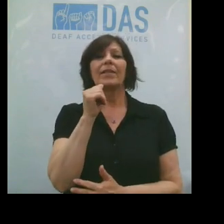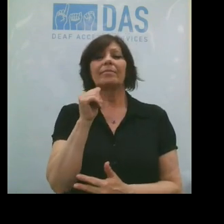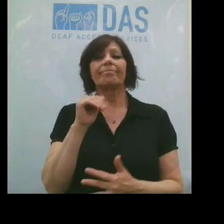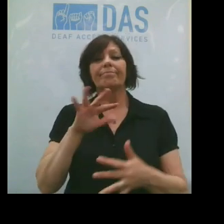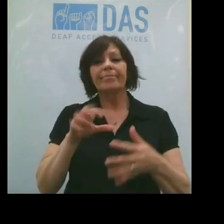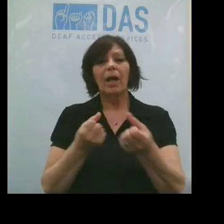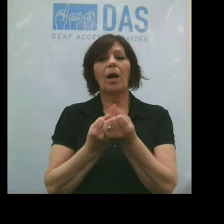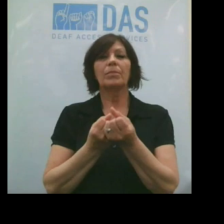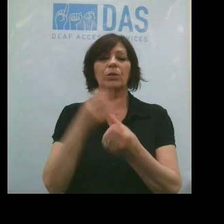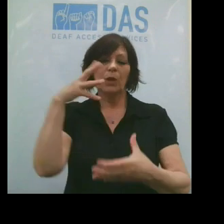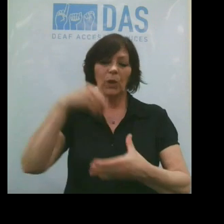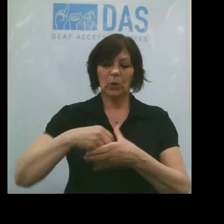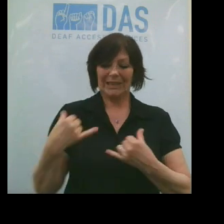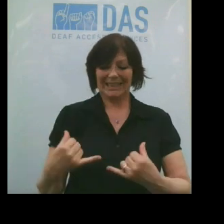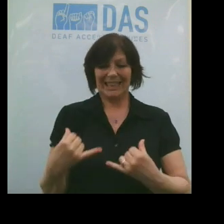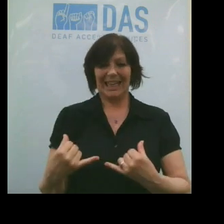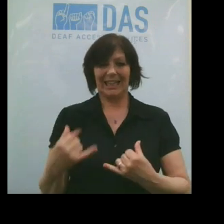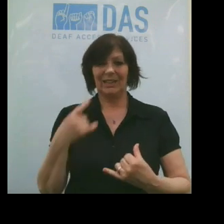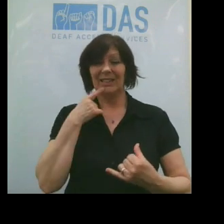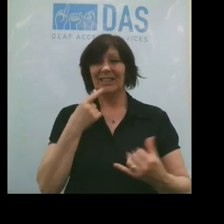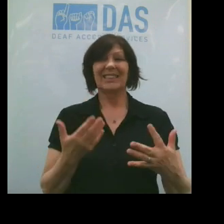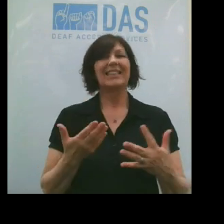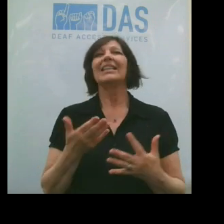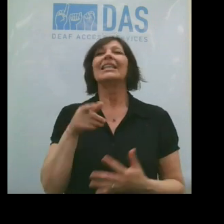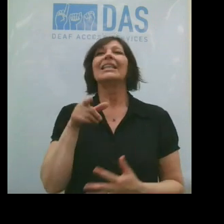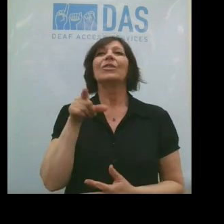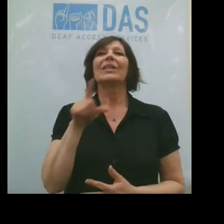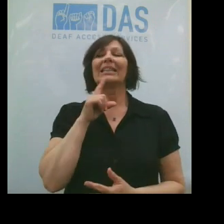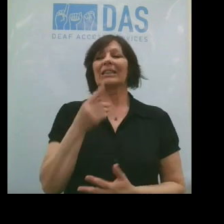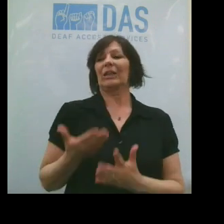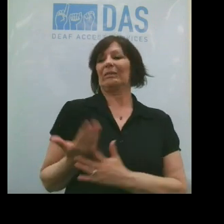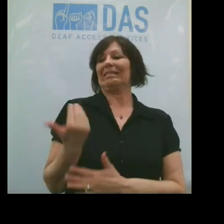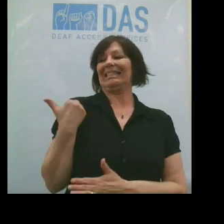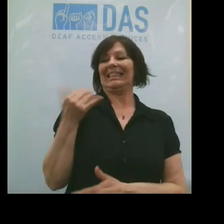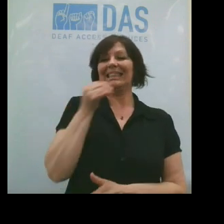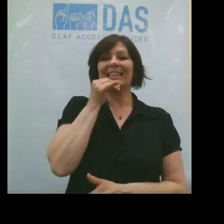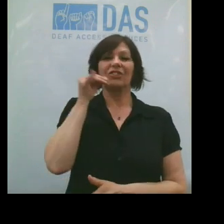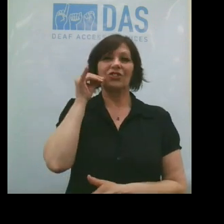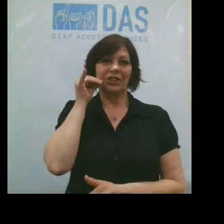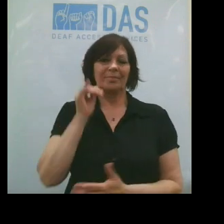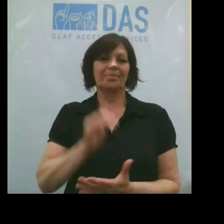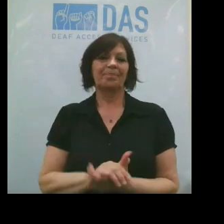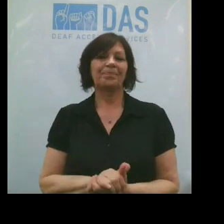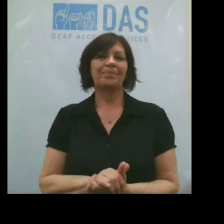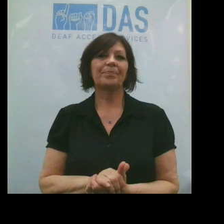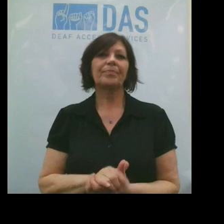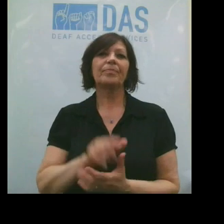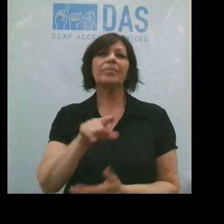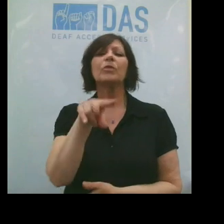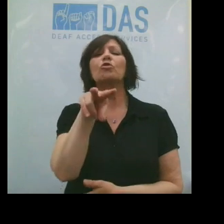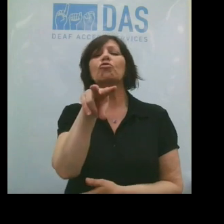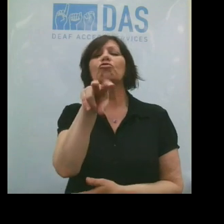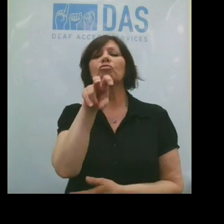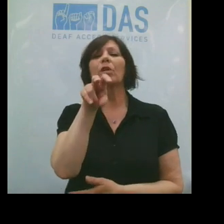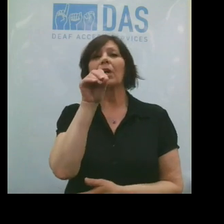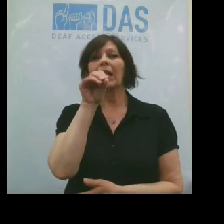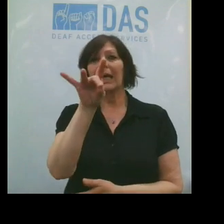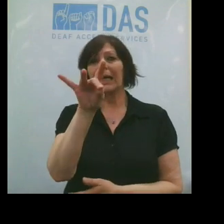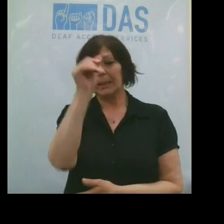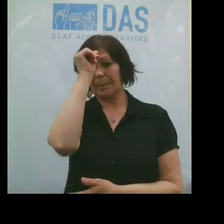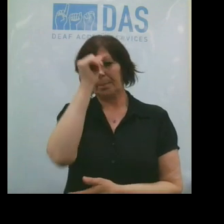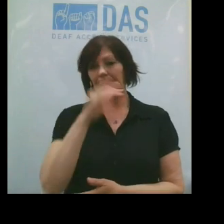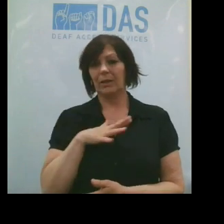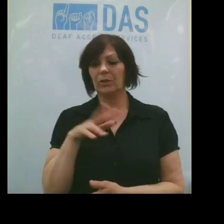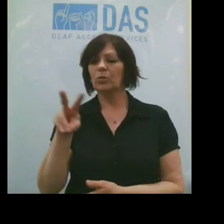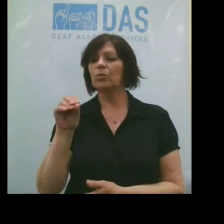to include deaths for today, so when it says through May 15th morning, it really means through the end of May 14th. And there are 208 males,